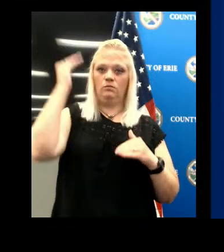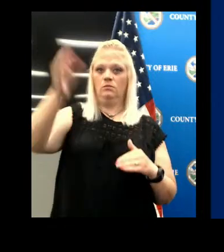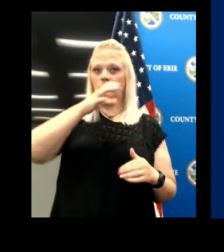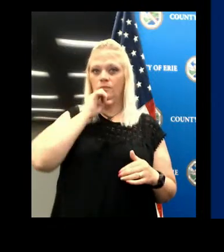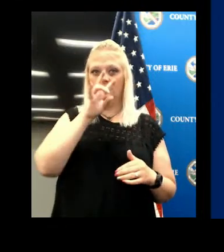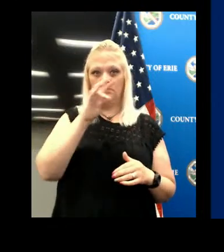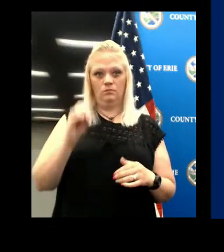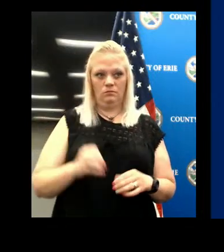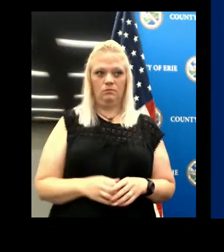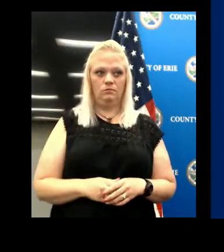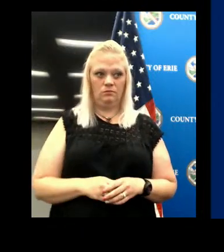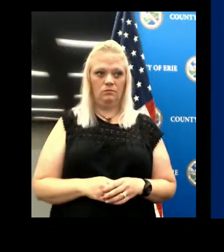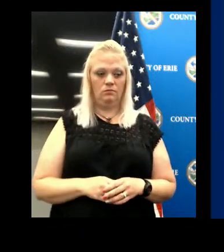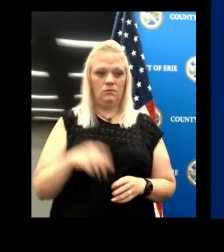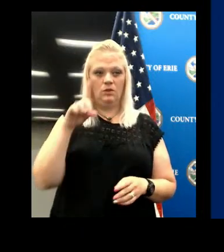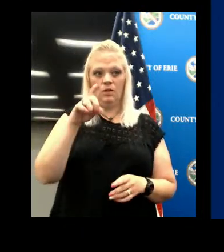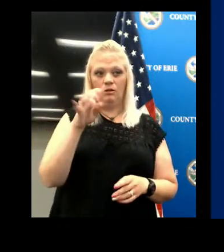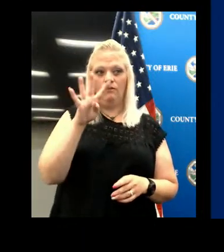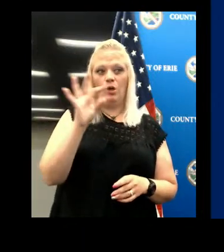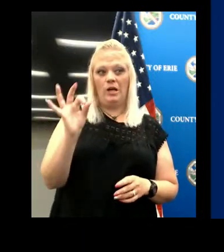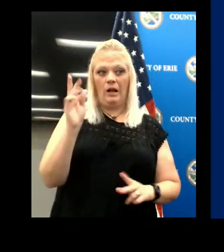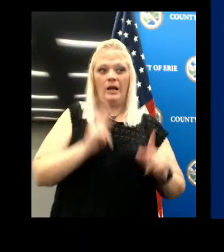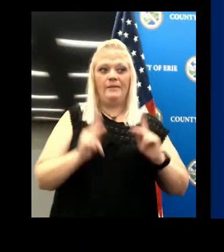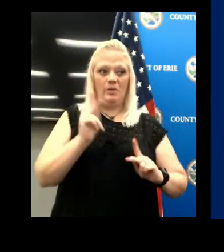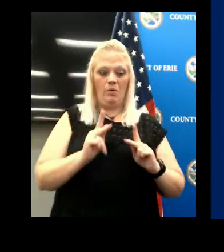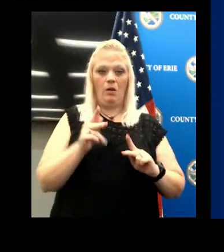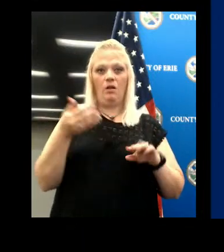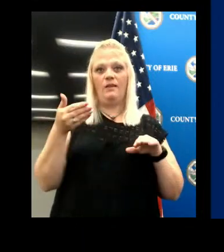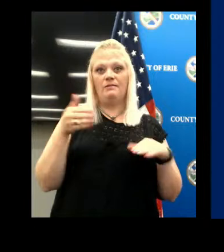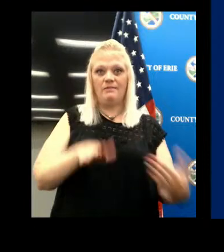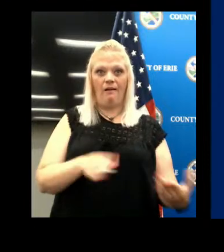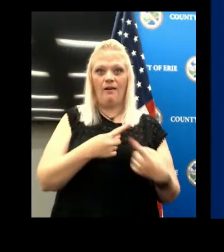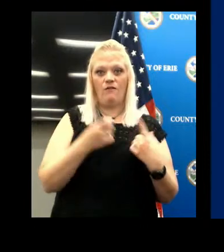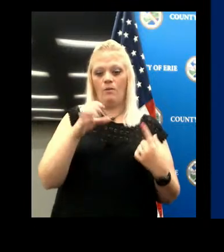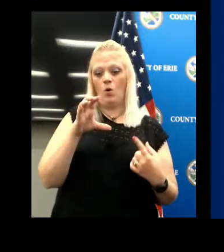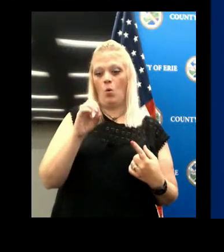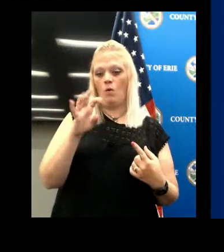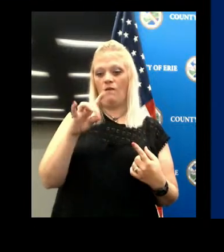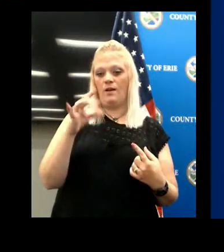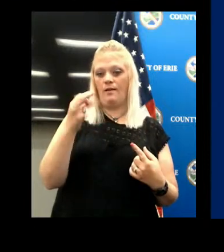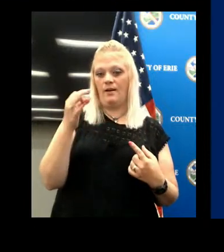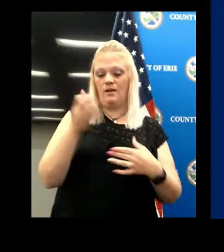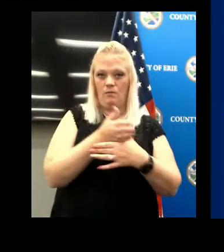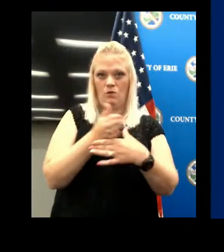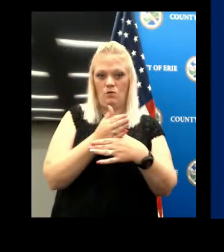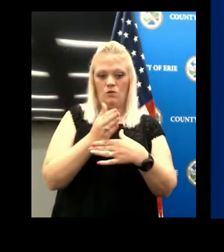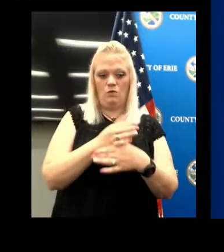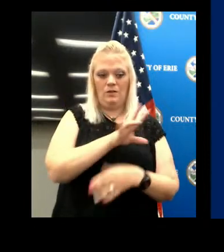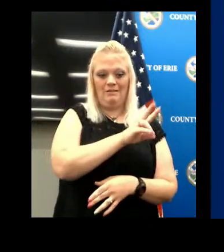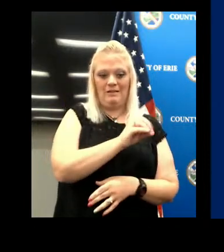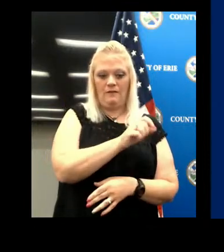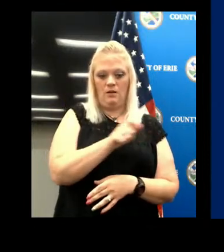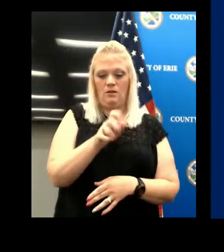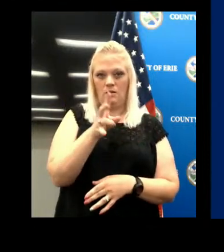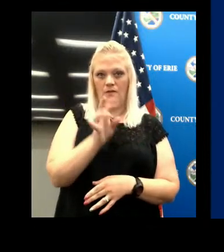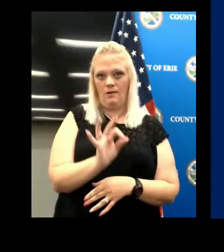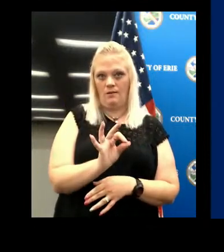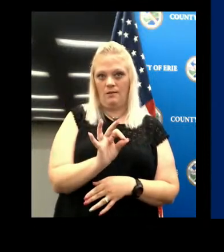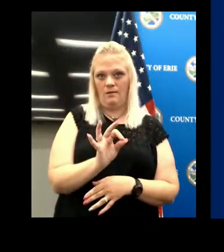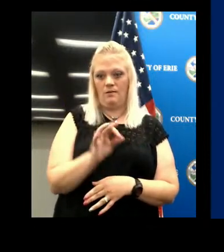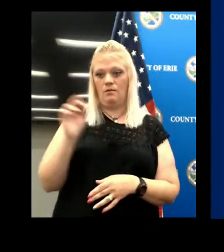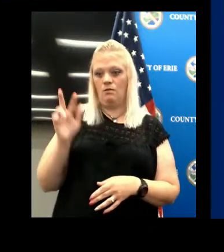70. There was 149 individuals who died from COVID-19 between the age group of 70 to 79. There